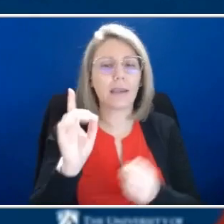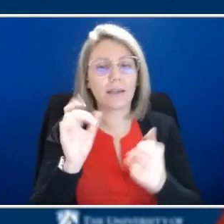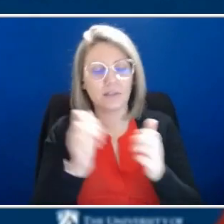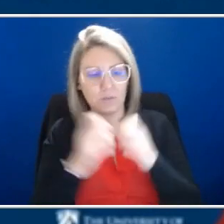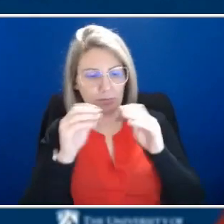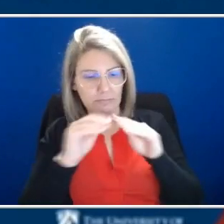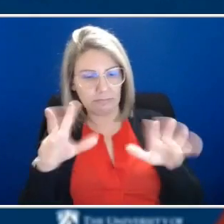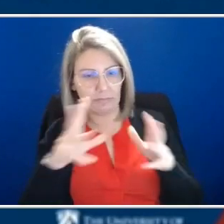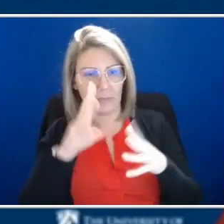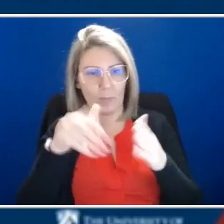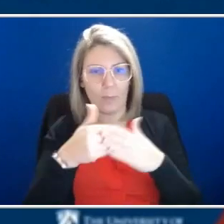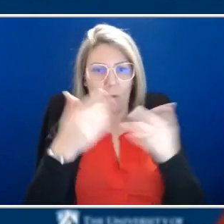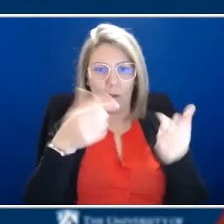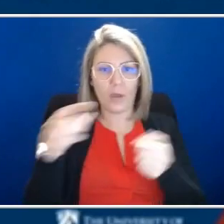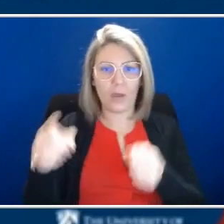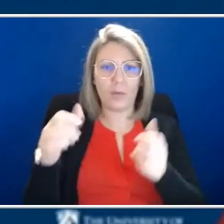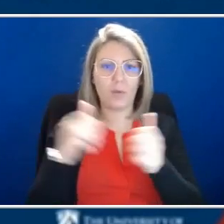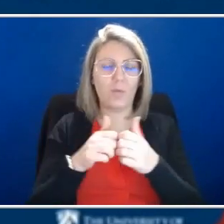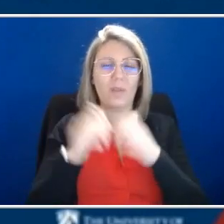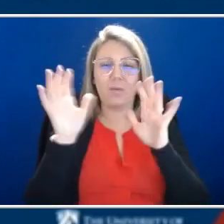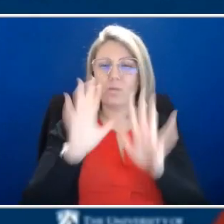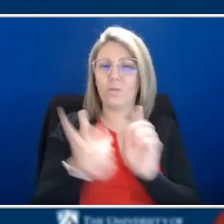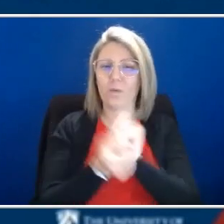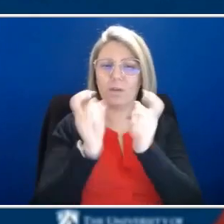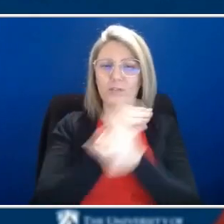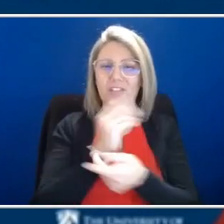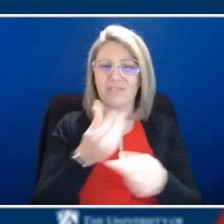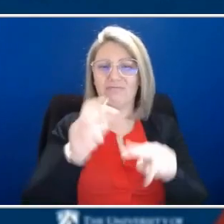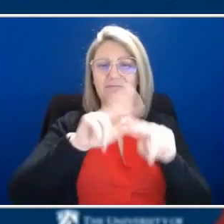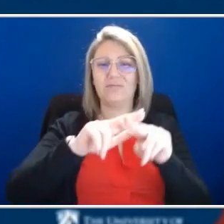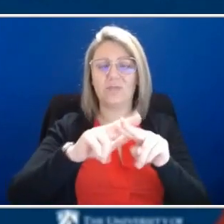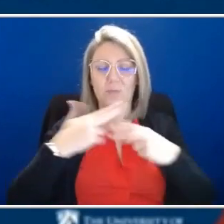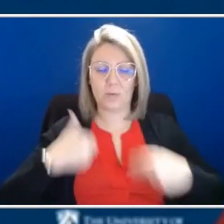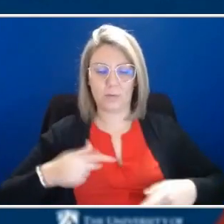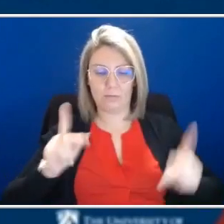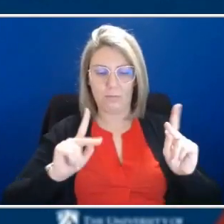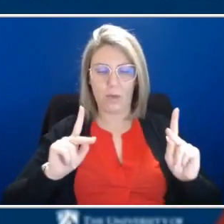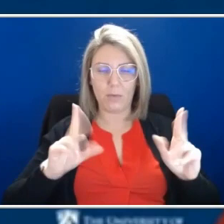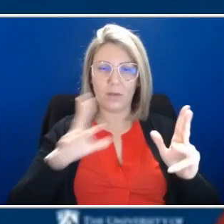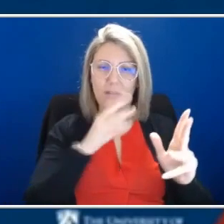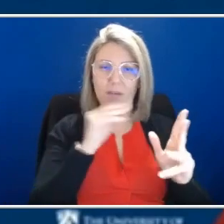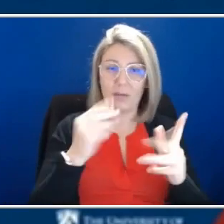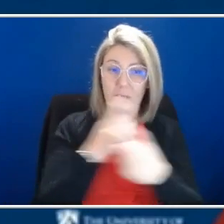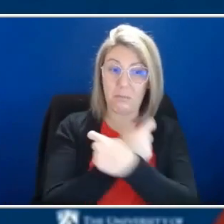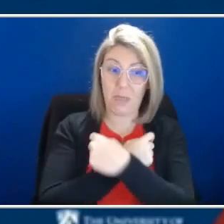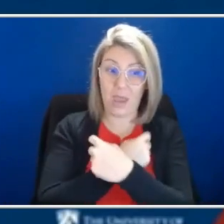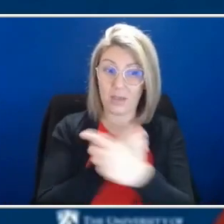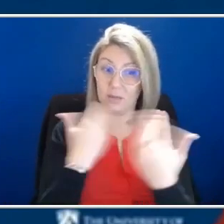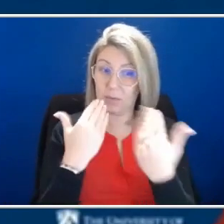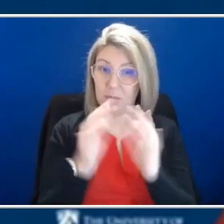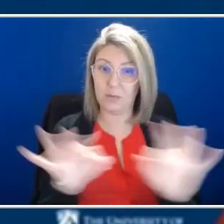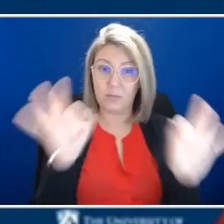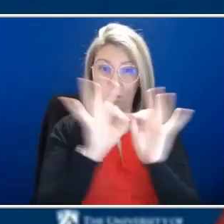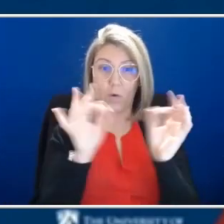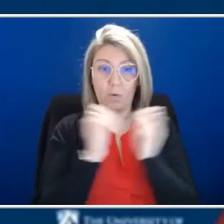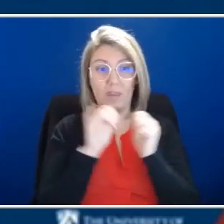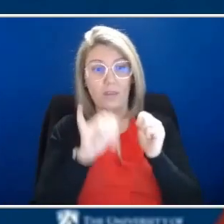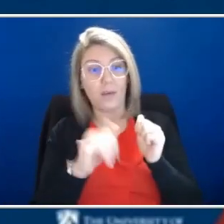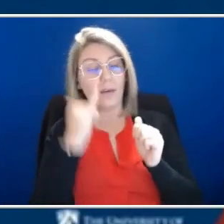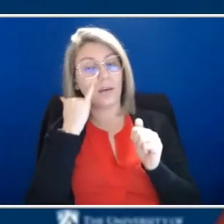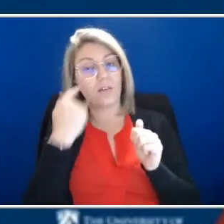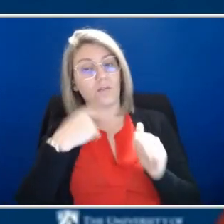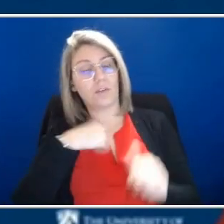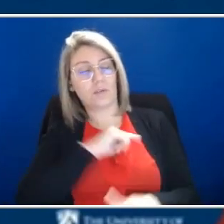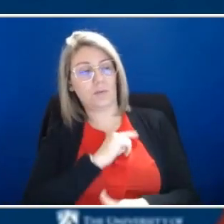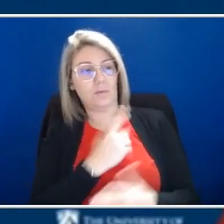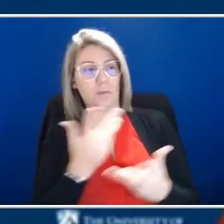on with climate change, with the increasing human population. And bats play a significant part in that. And so if this is one more piece